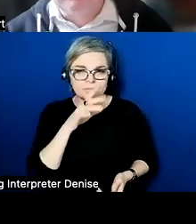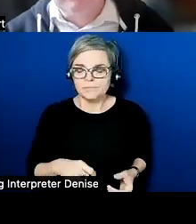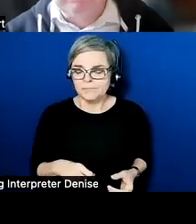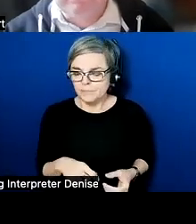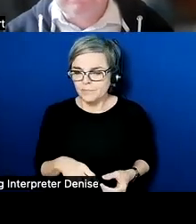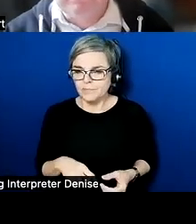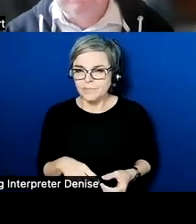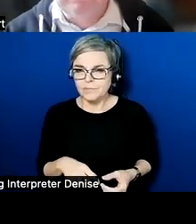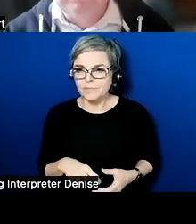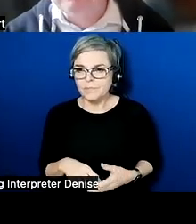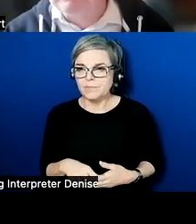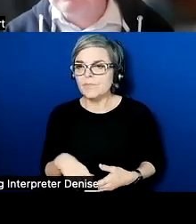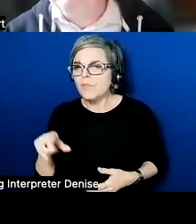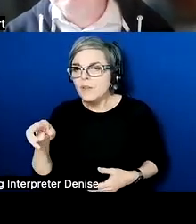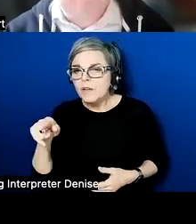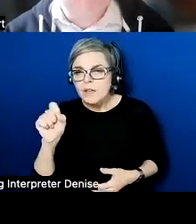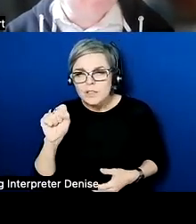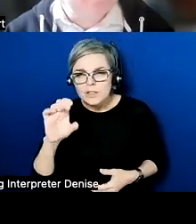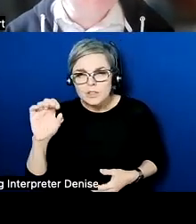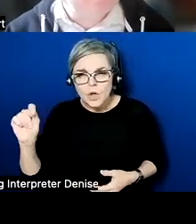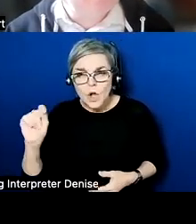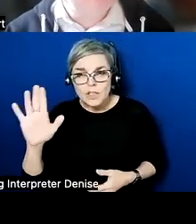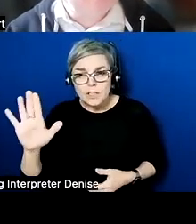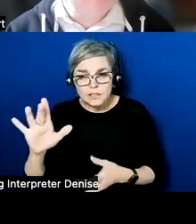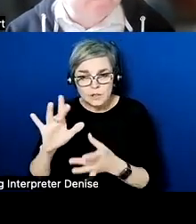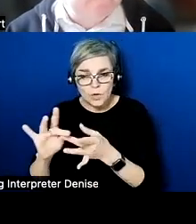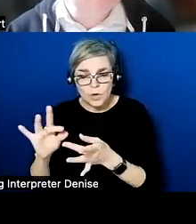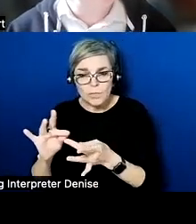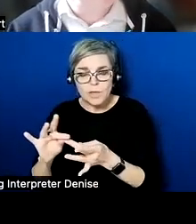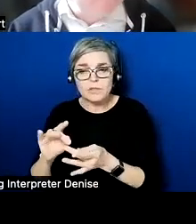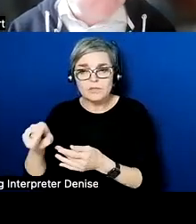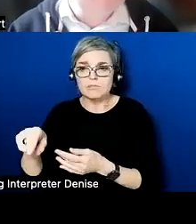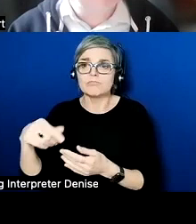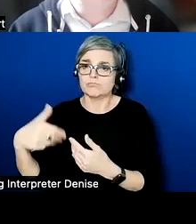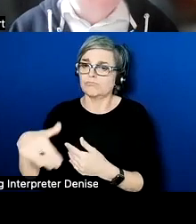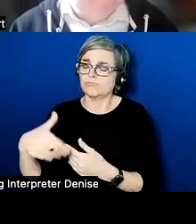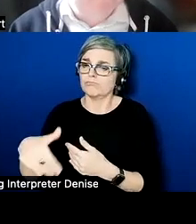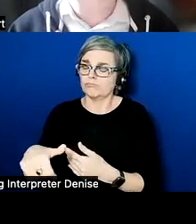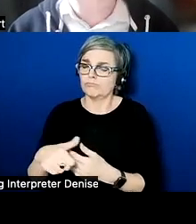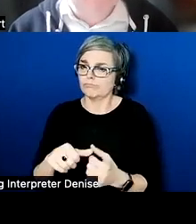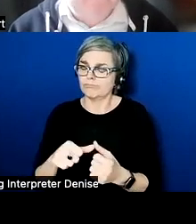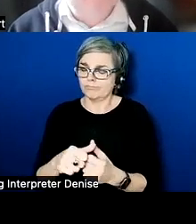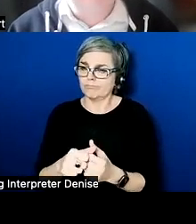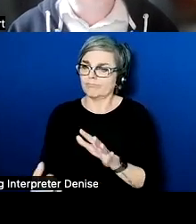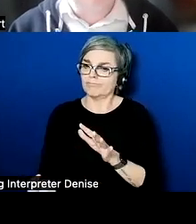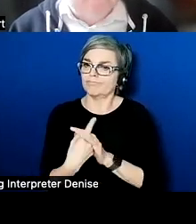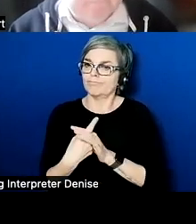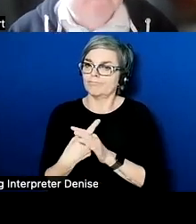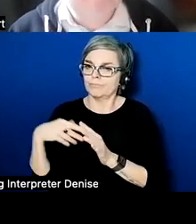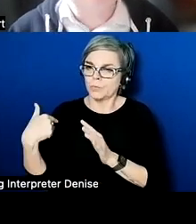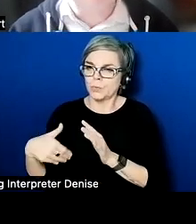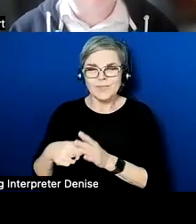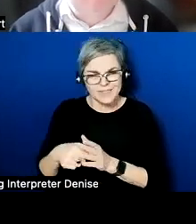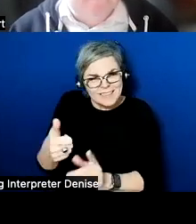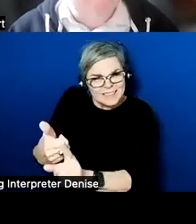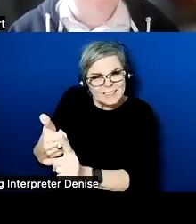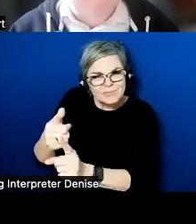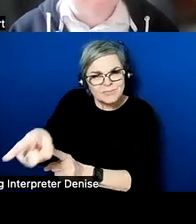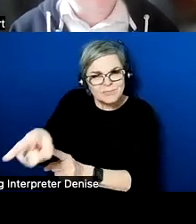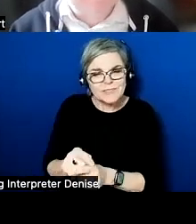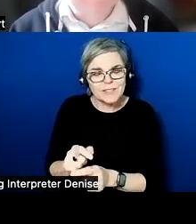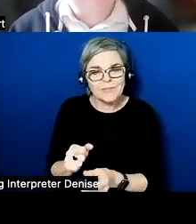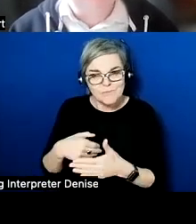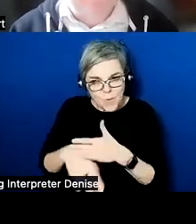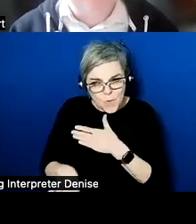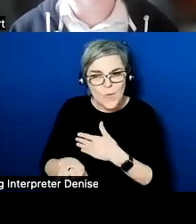Scott's comment really powerful, because Scott is a person with congenital deaf blindness, and this is his lived experience.